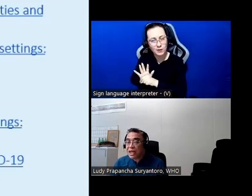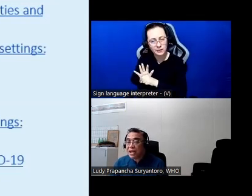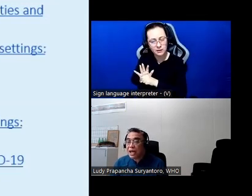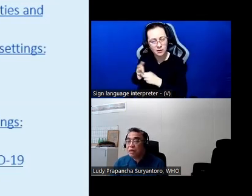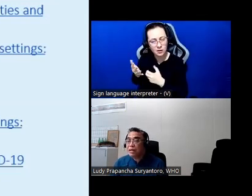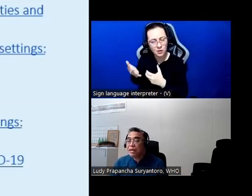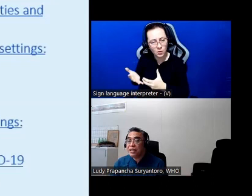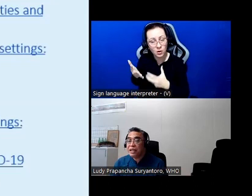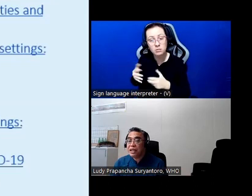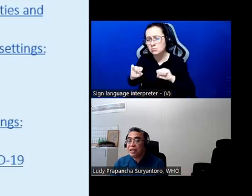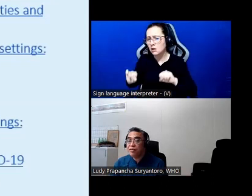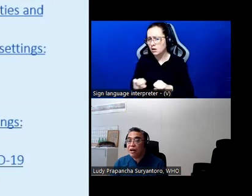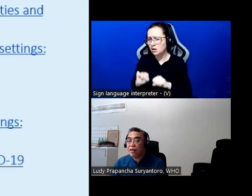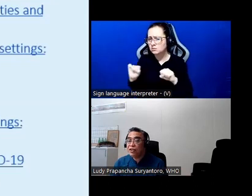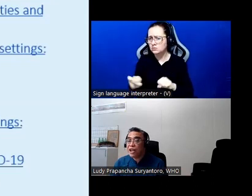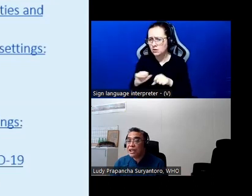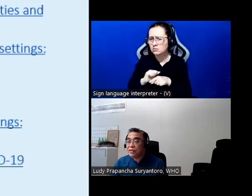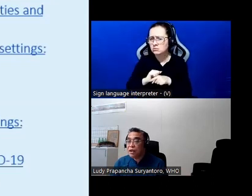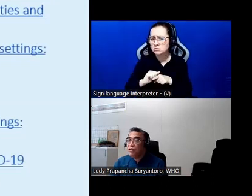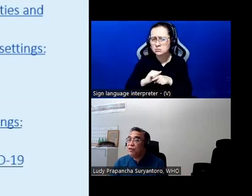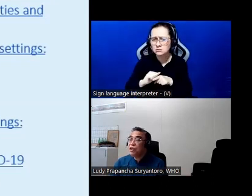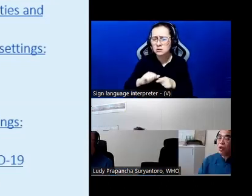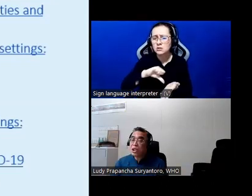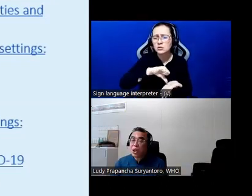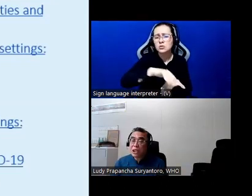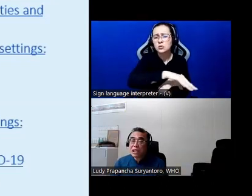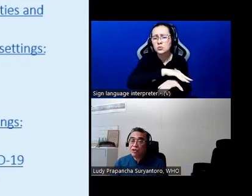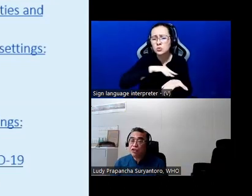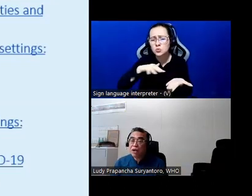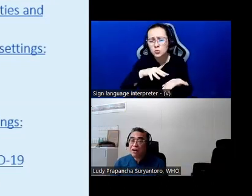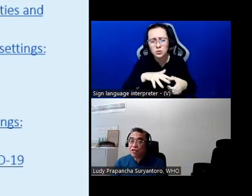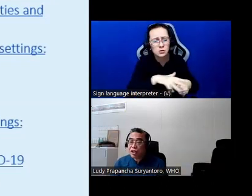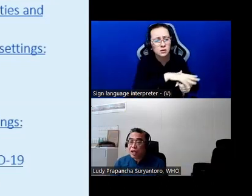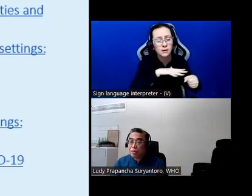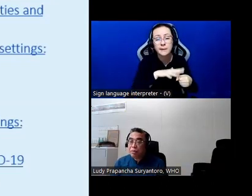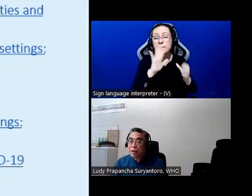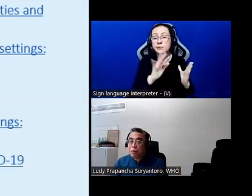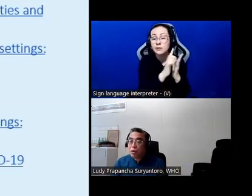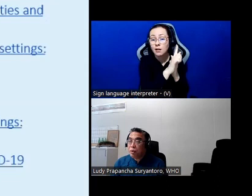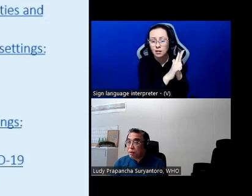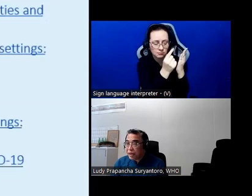cities and urban setting in terms of a checklist for the local authorities to actually being more prepared